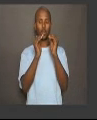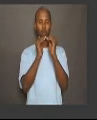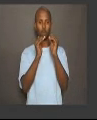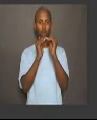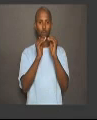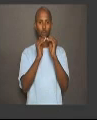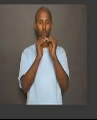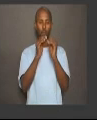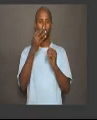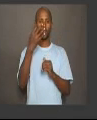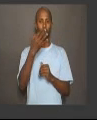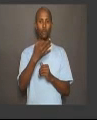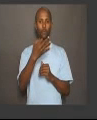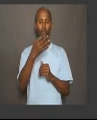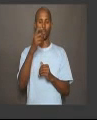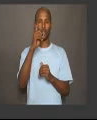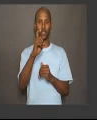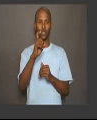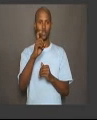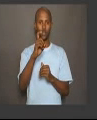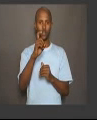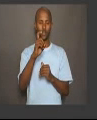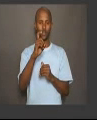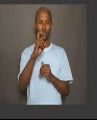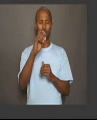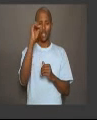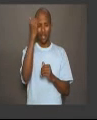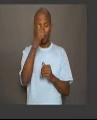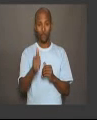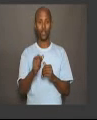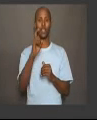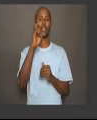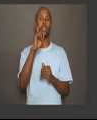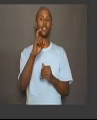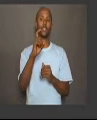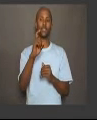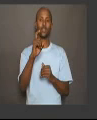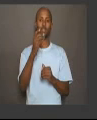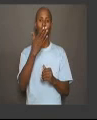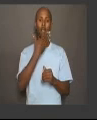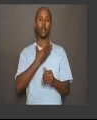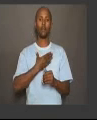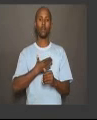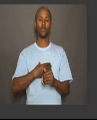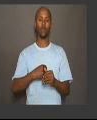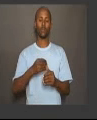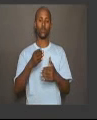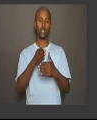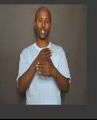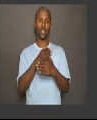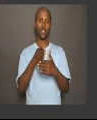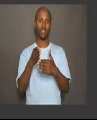to f of x for every x that is part of the